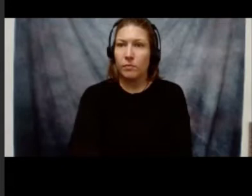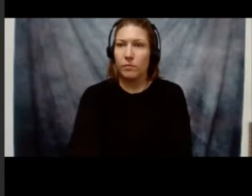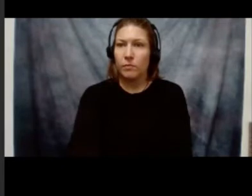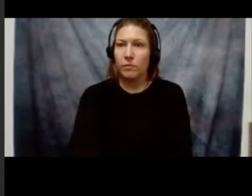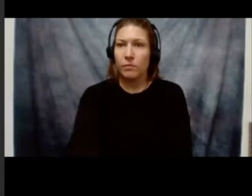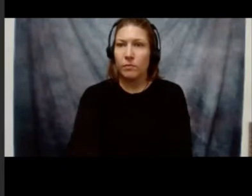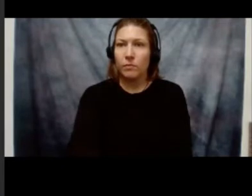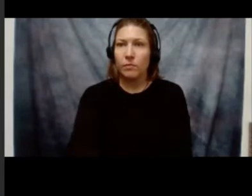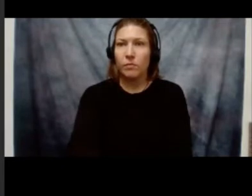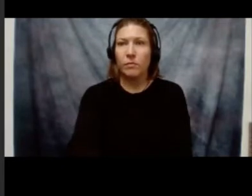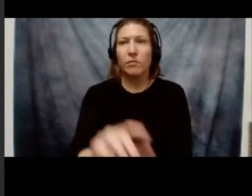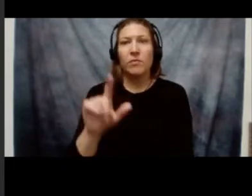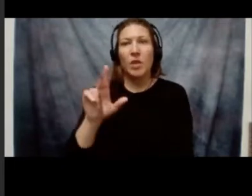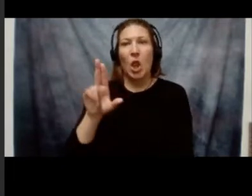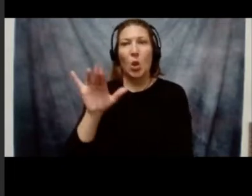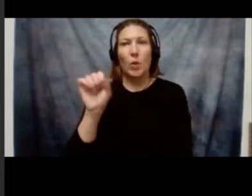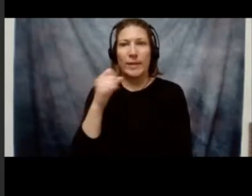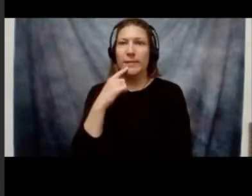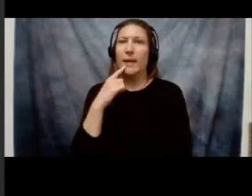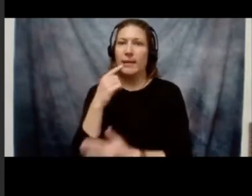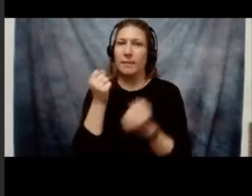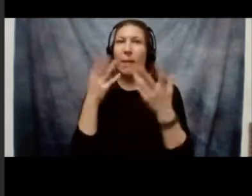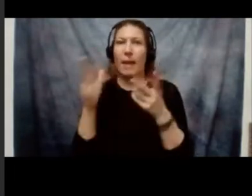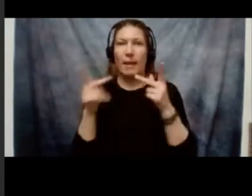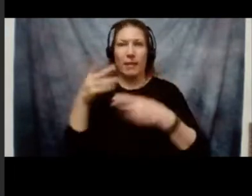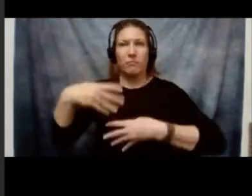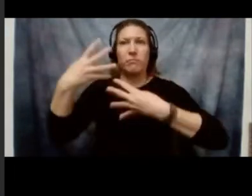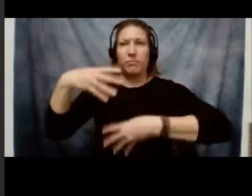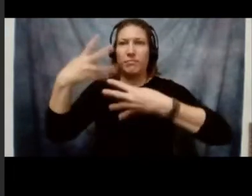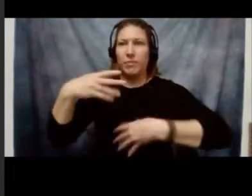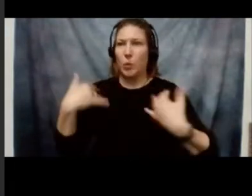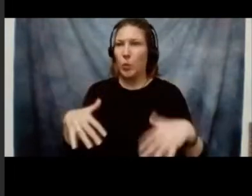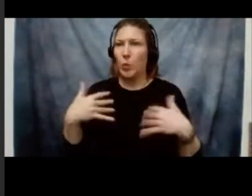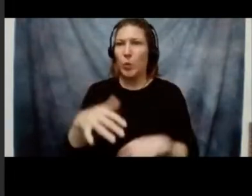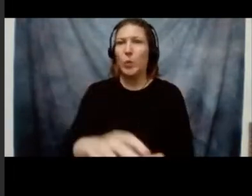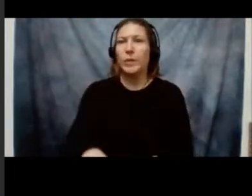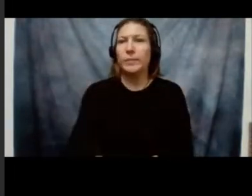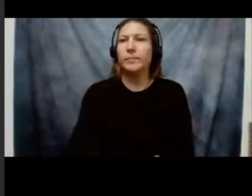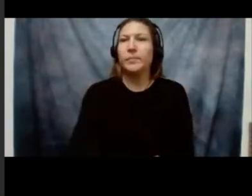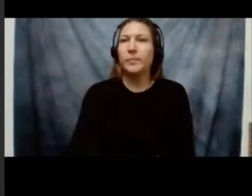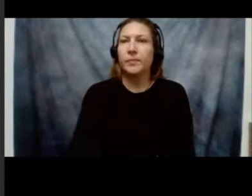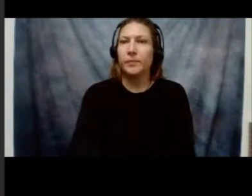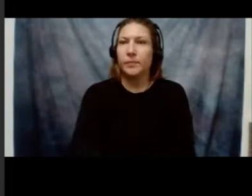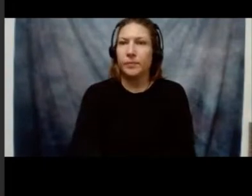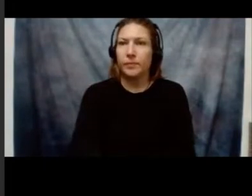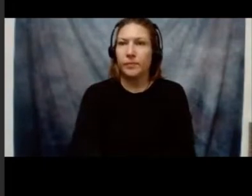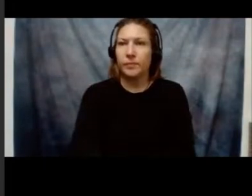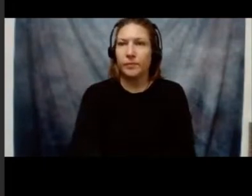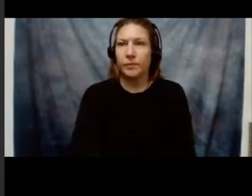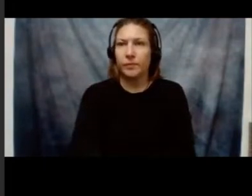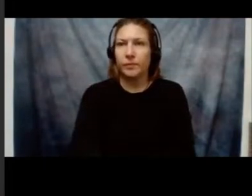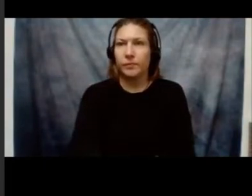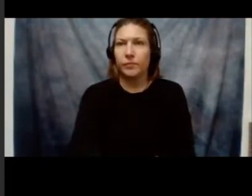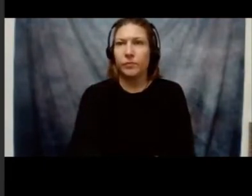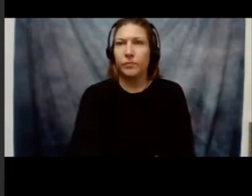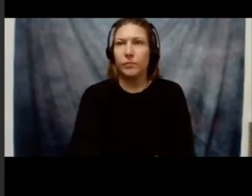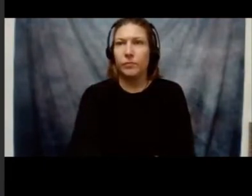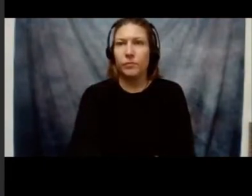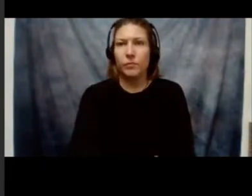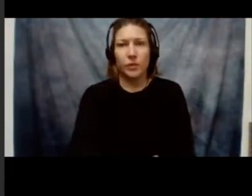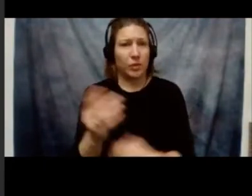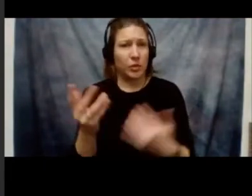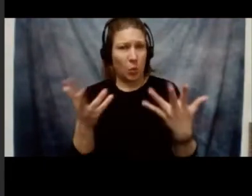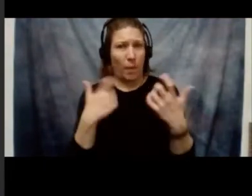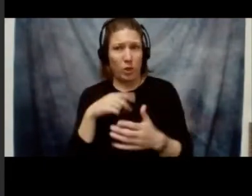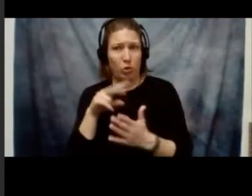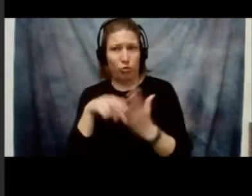So, and there were quite a few. Want me to go ahead and read one off to you? Yeah, that'd be great. Thanks, Luis. Okay.